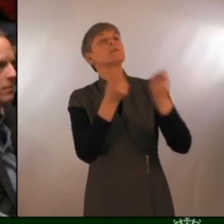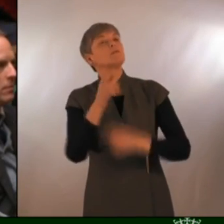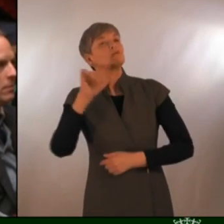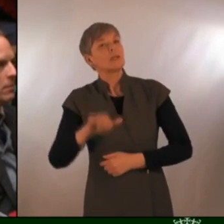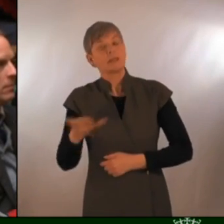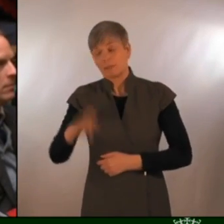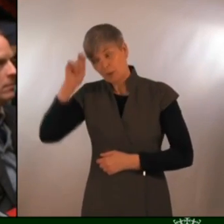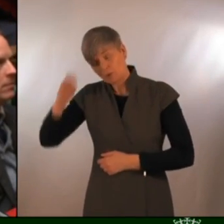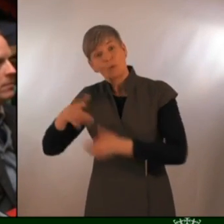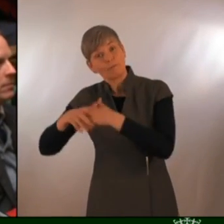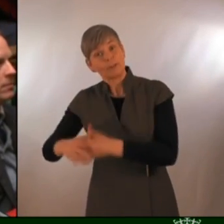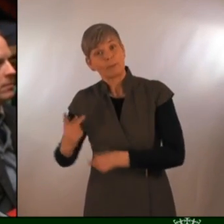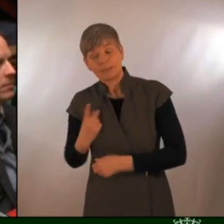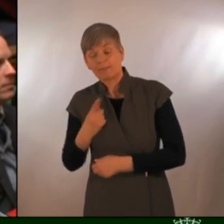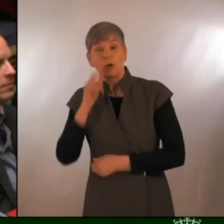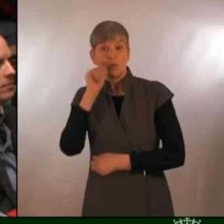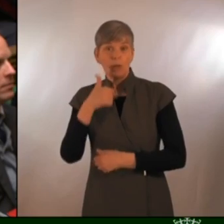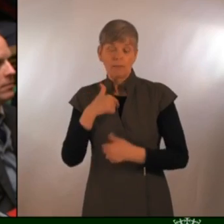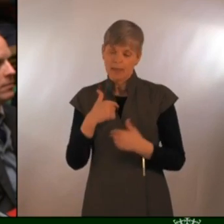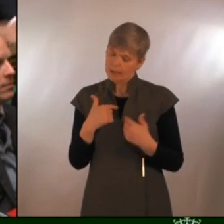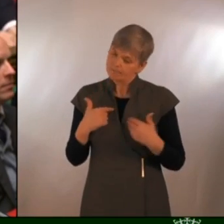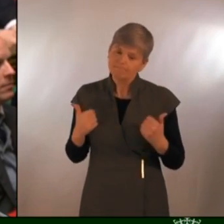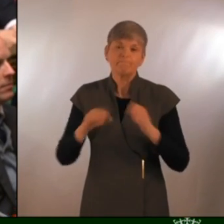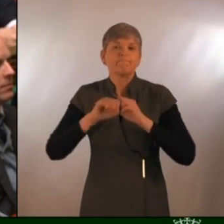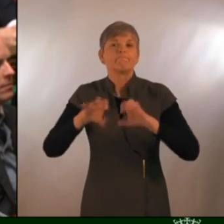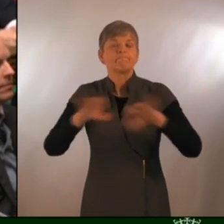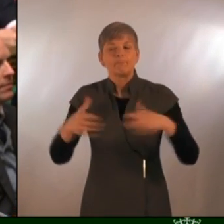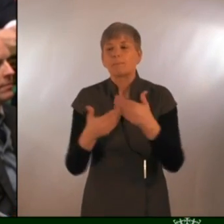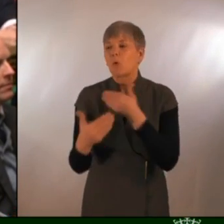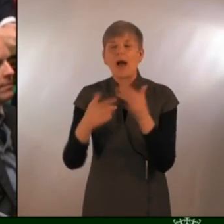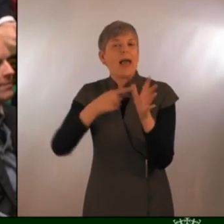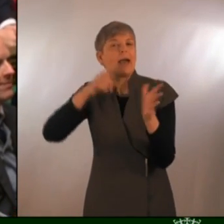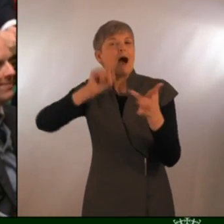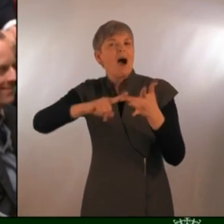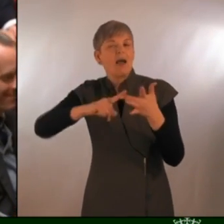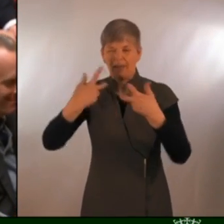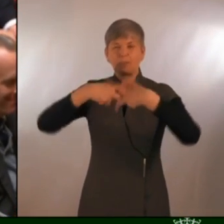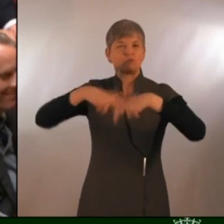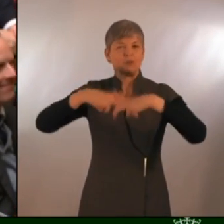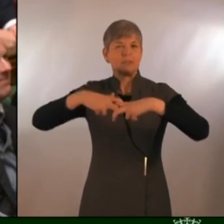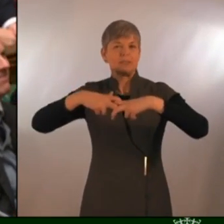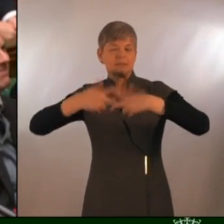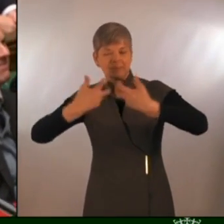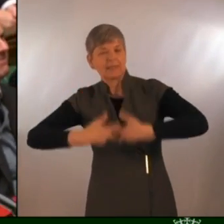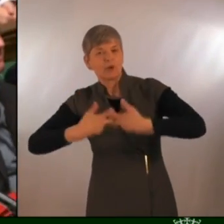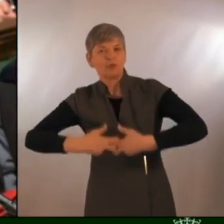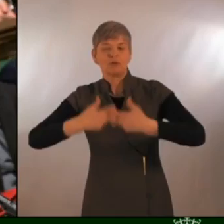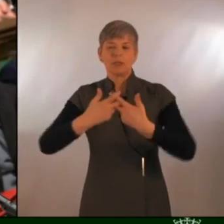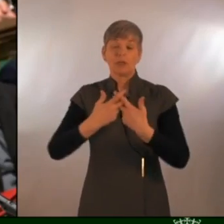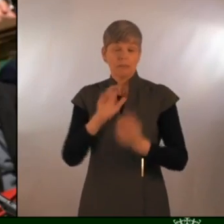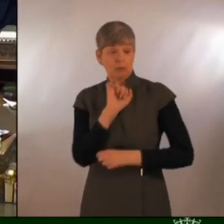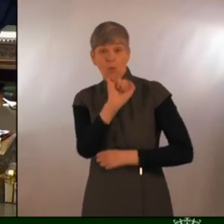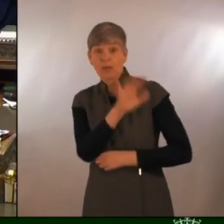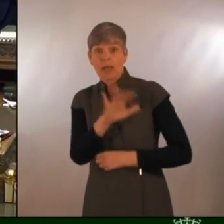advance robot technology, AI, in the NHS. We put in another £200 million, and in his own area, the NHS